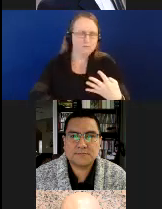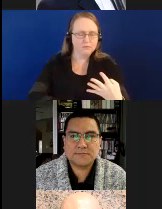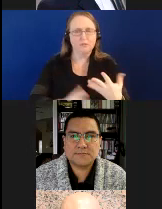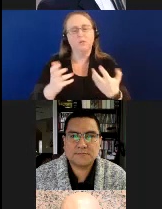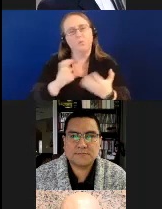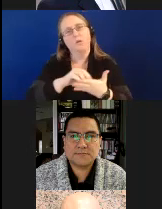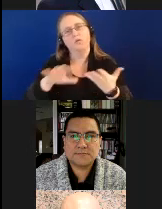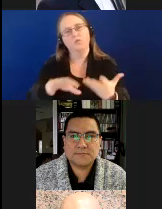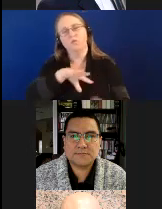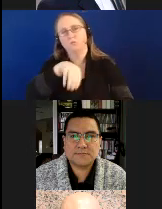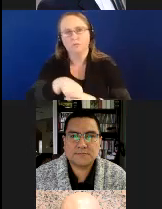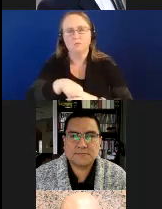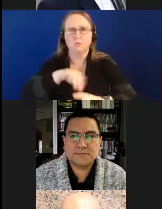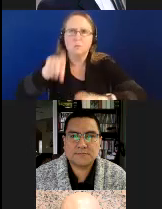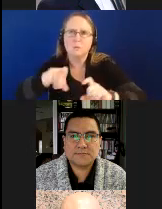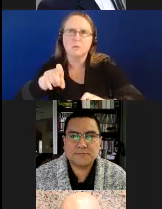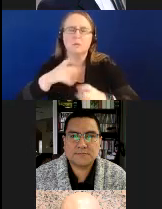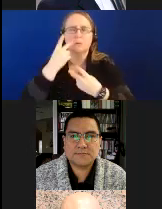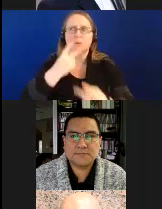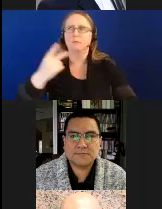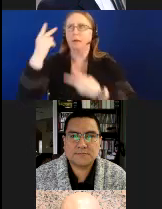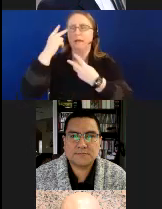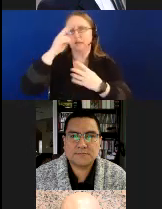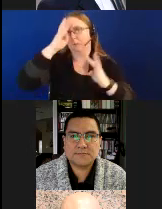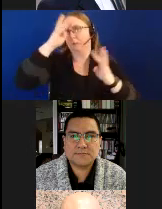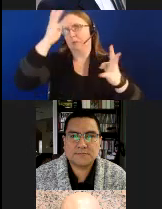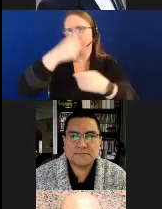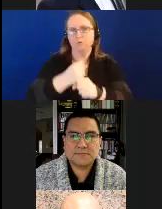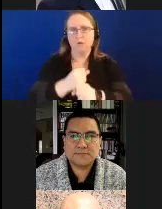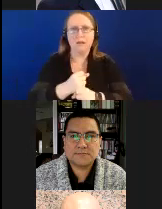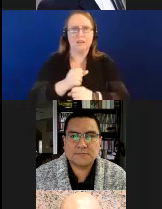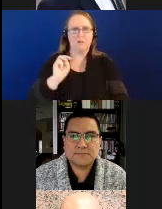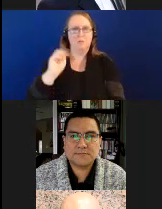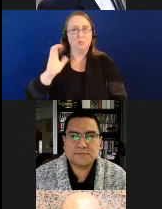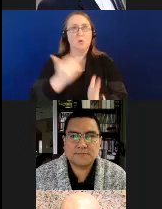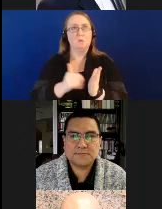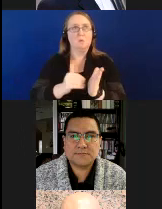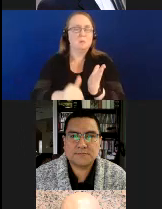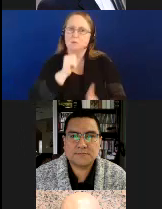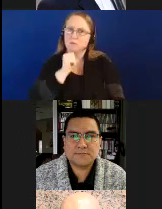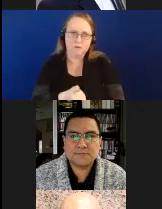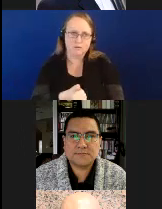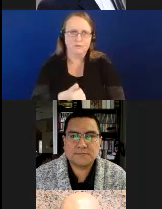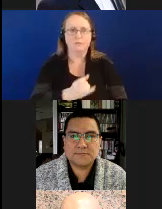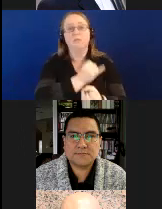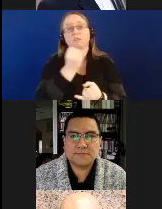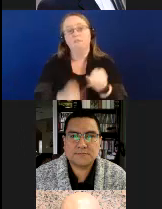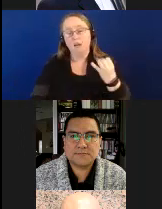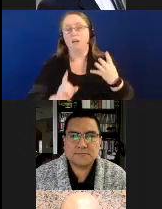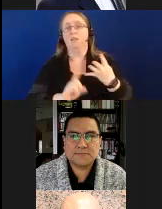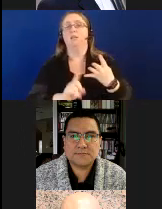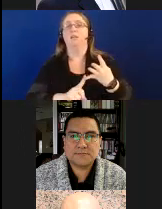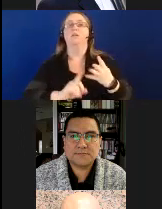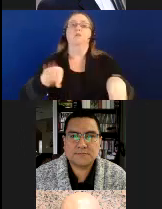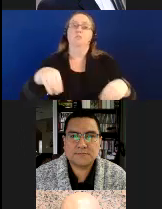engaging in inquiry and reflection and creation, and not multiple choice over and over again. And finally, we also know we want to make sure that we're providing